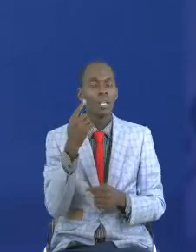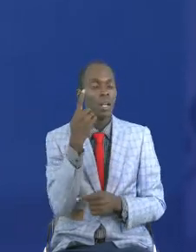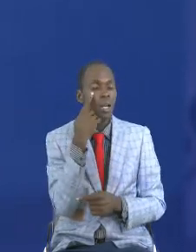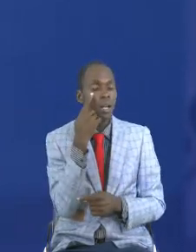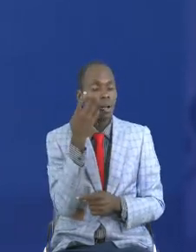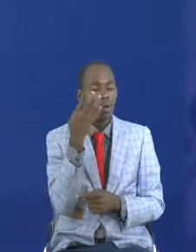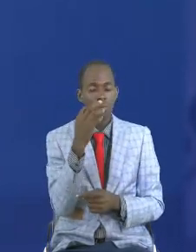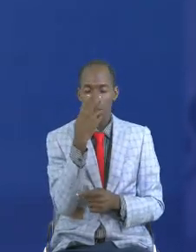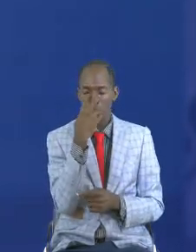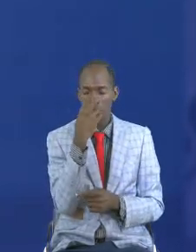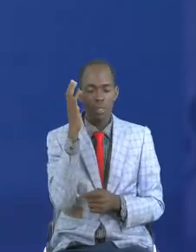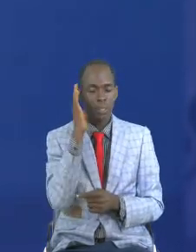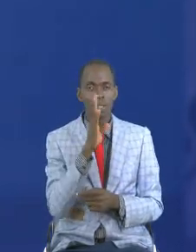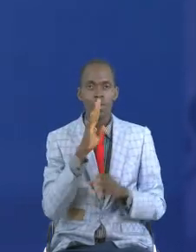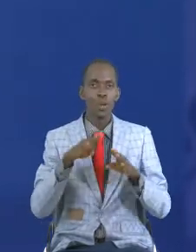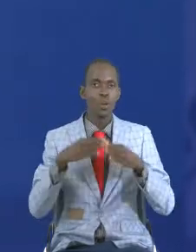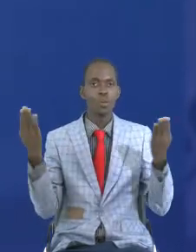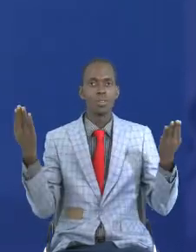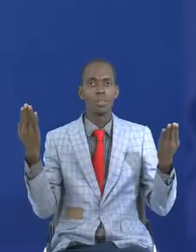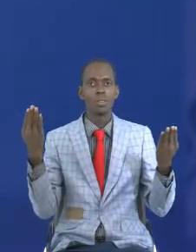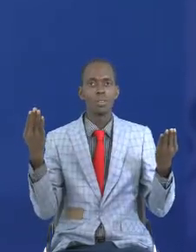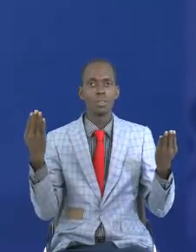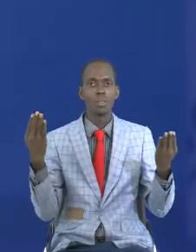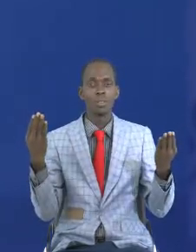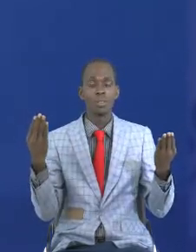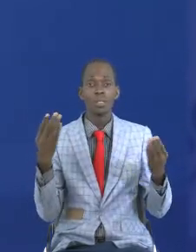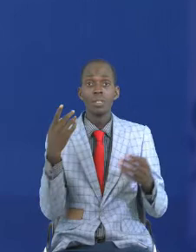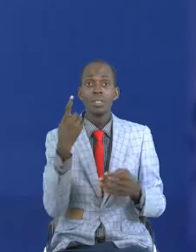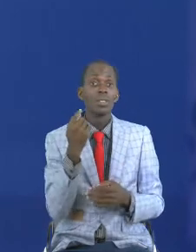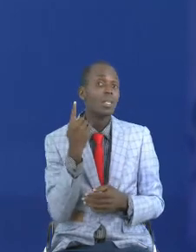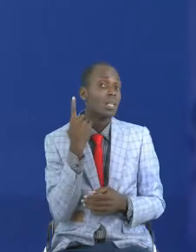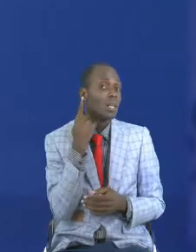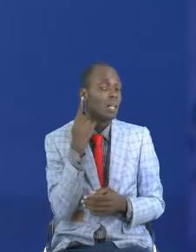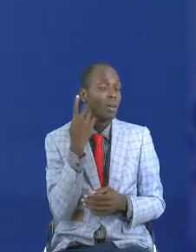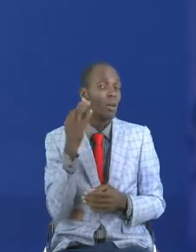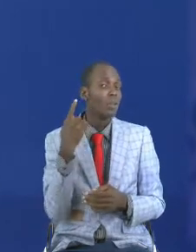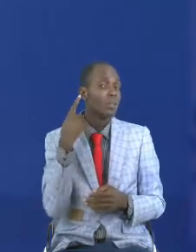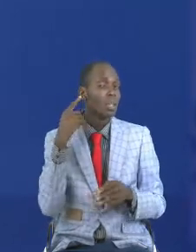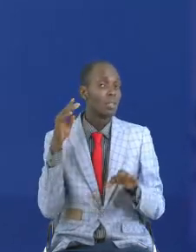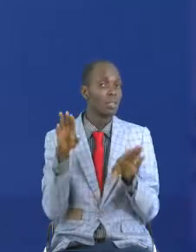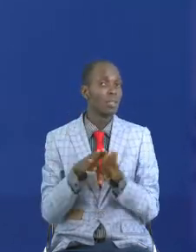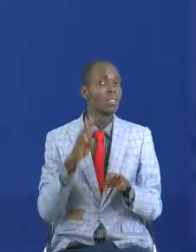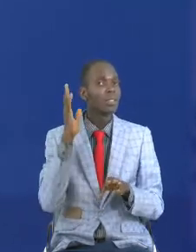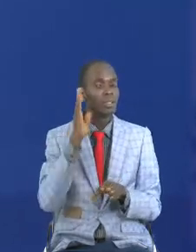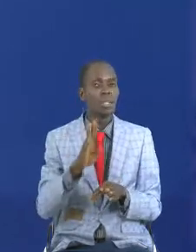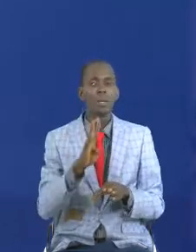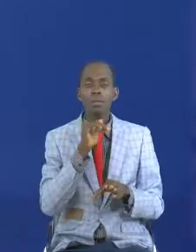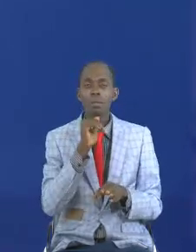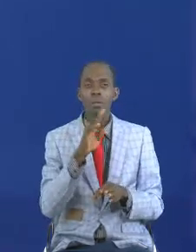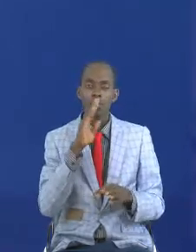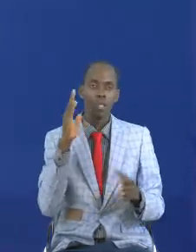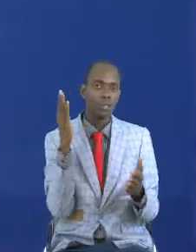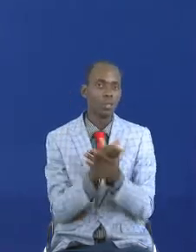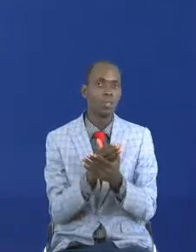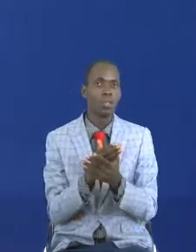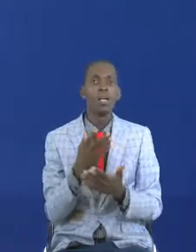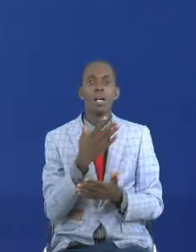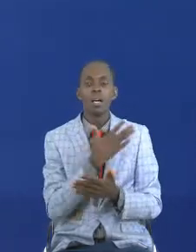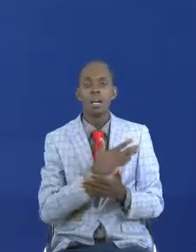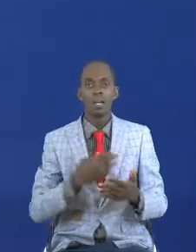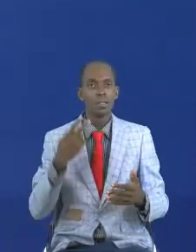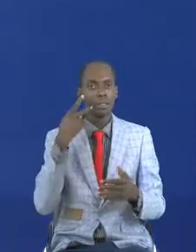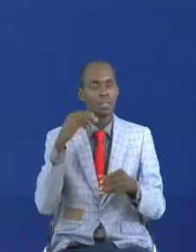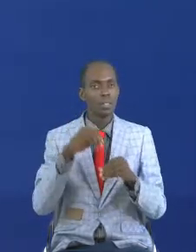shall be opened. The ears of the deaf shall be unstopped. And then in verse 6,